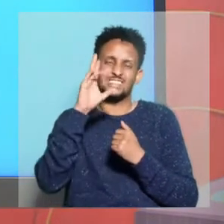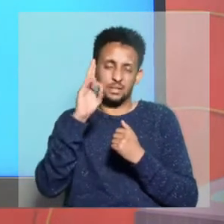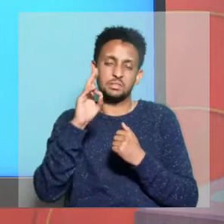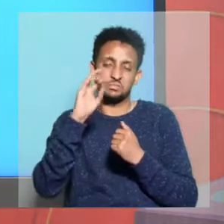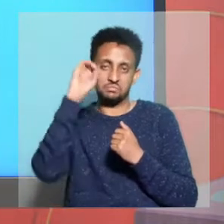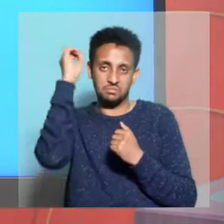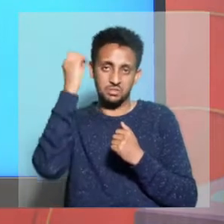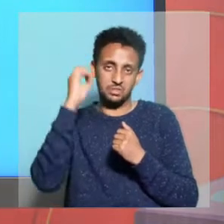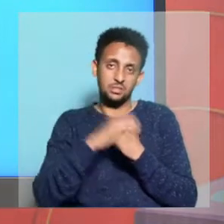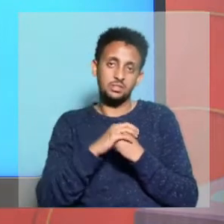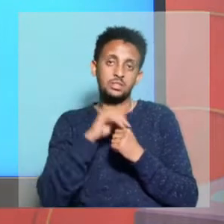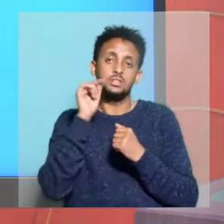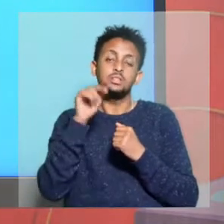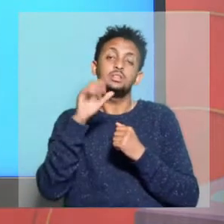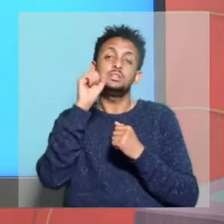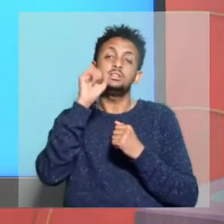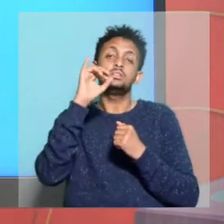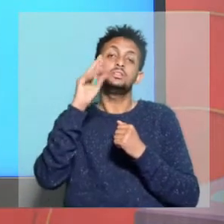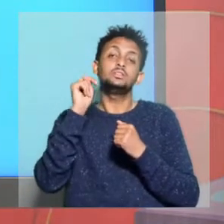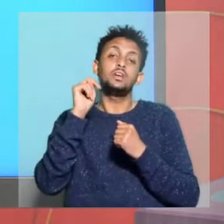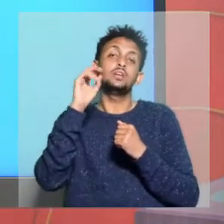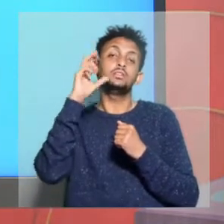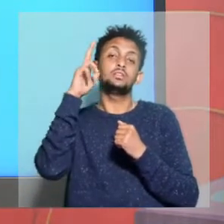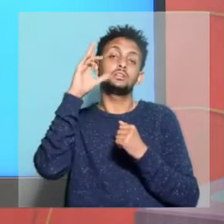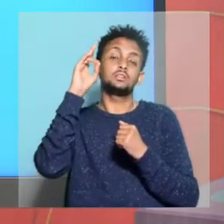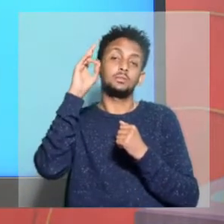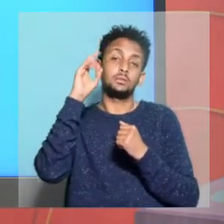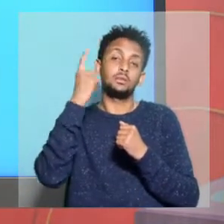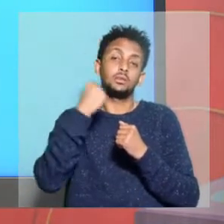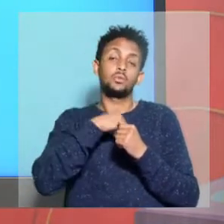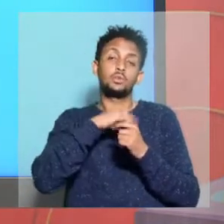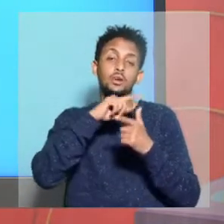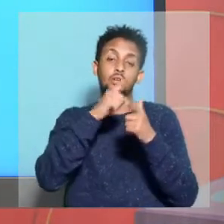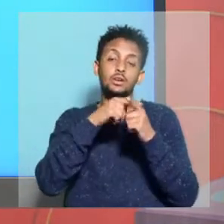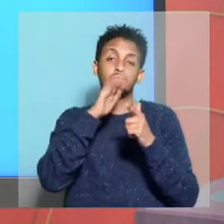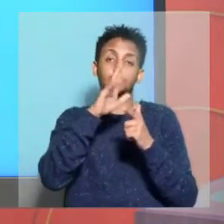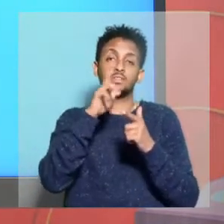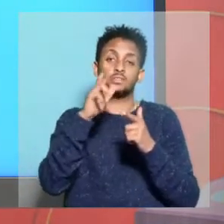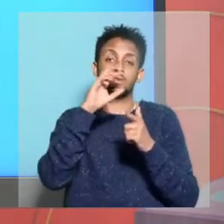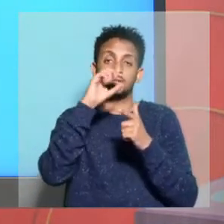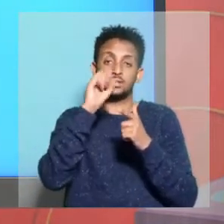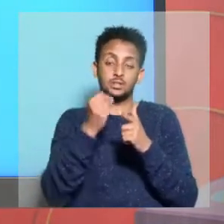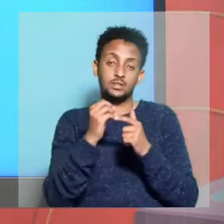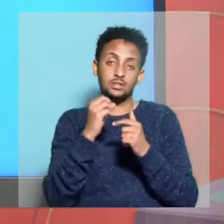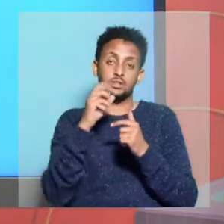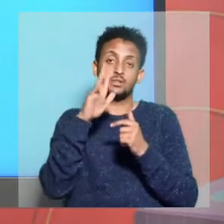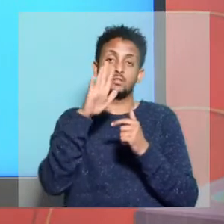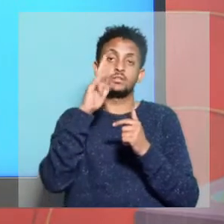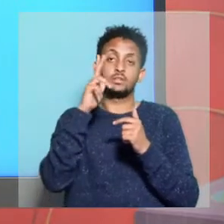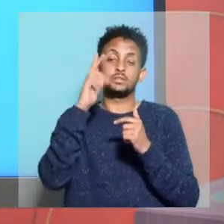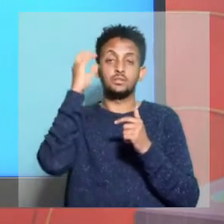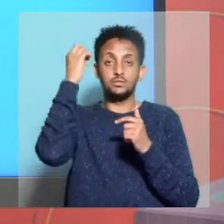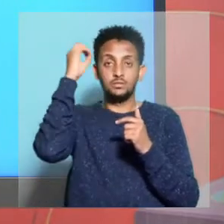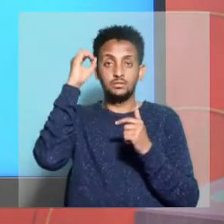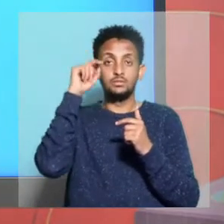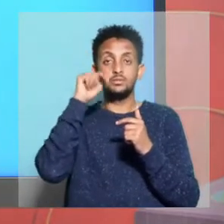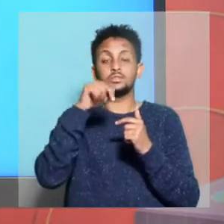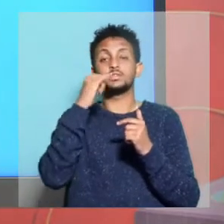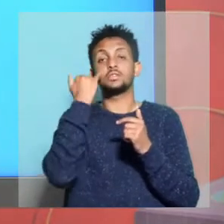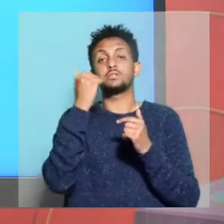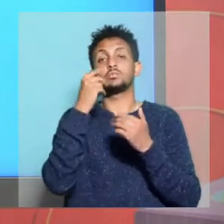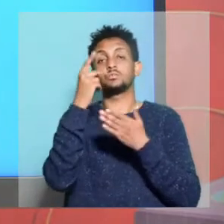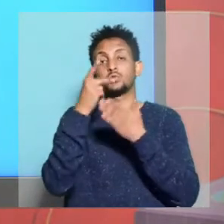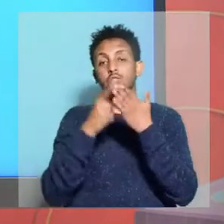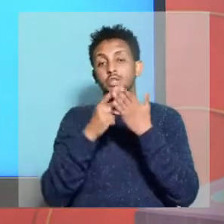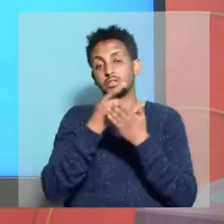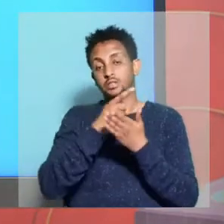37 degree. This is sine 37 because here you have an angle 53. Okay, angle 53. So that if you